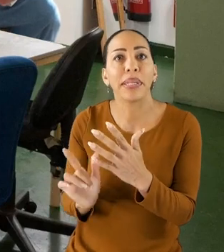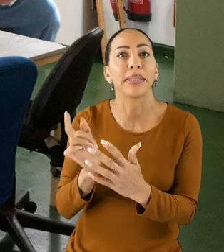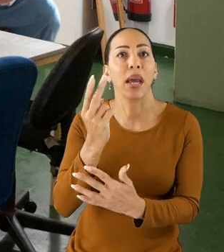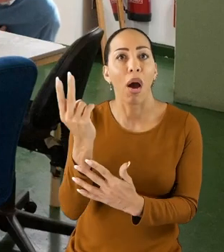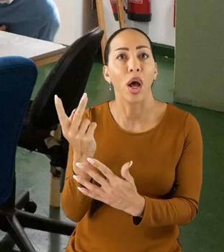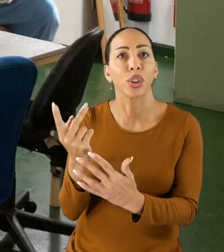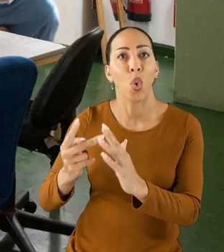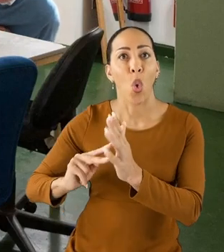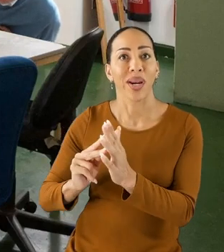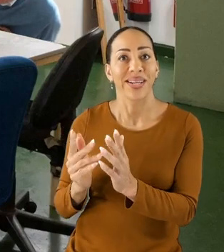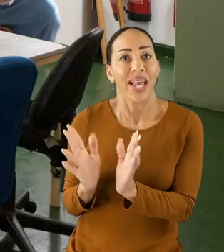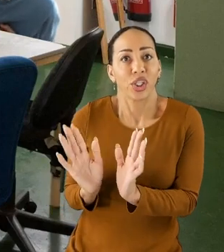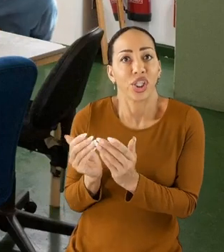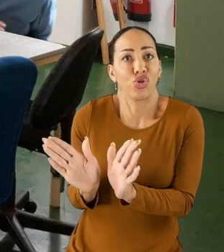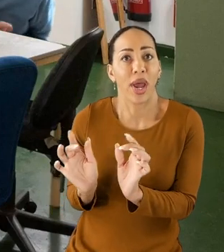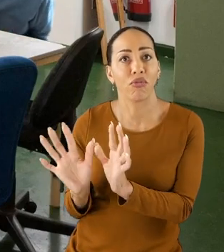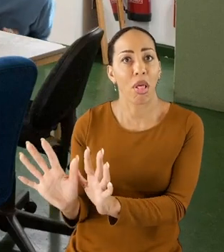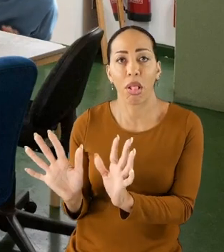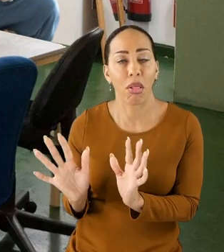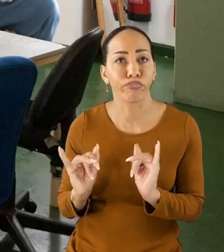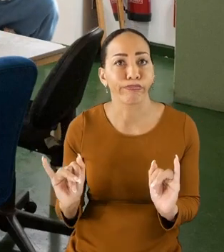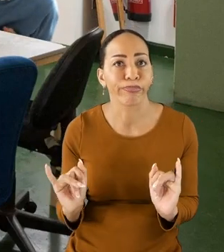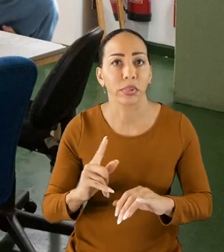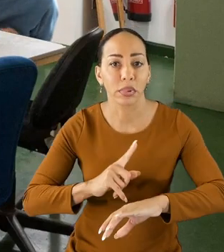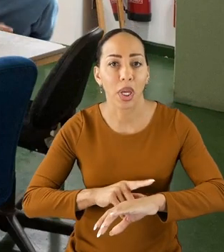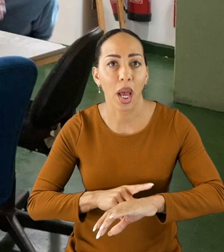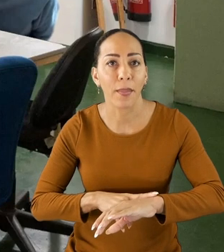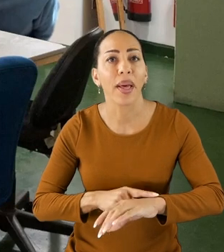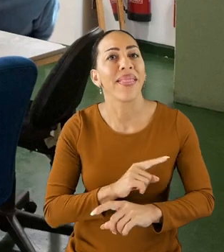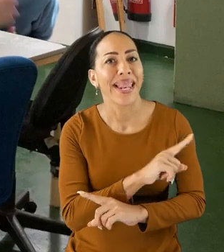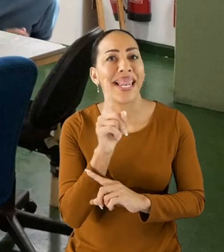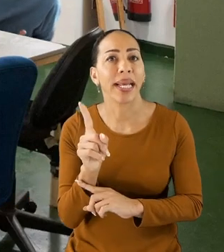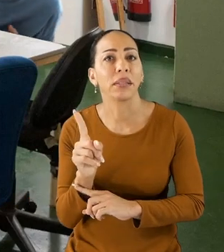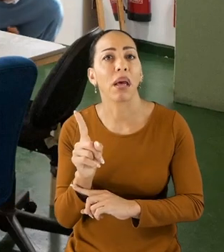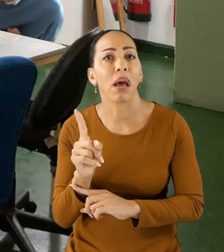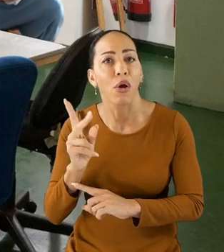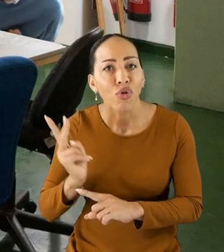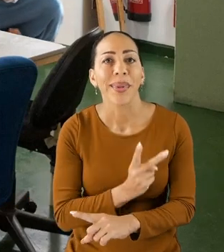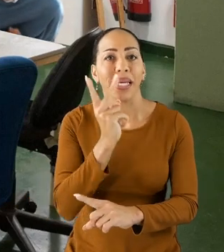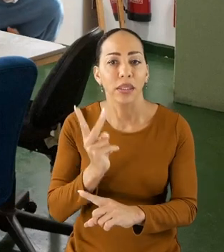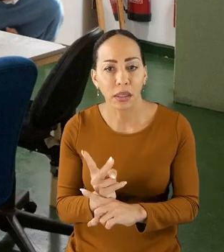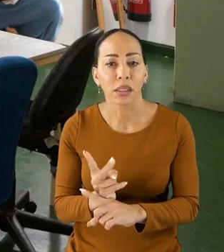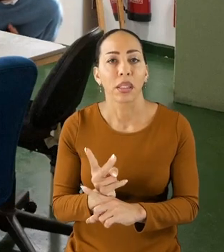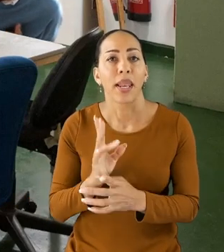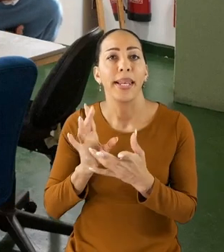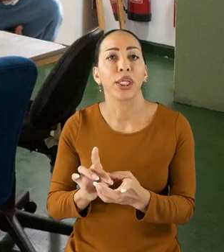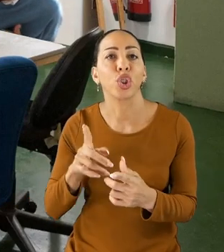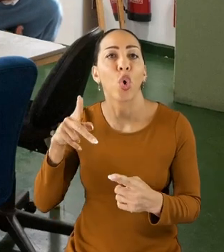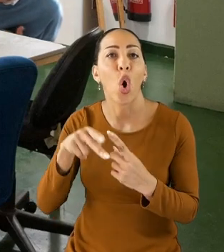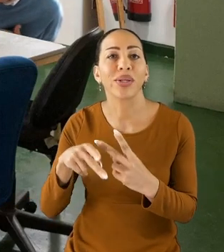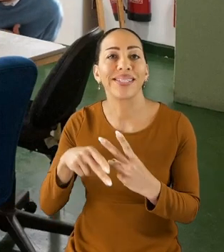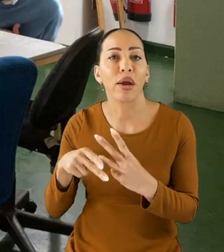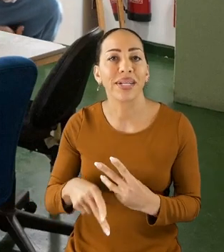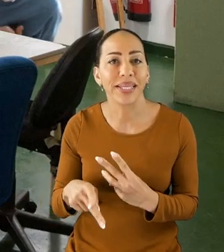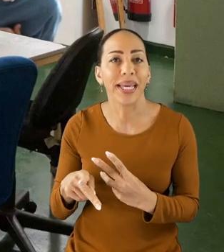disability arts organizations, but disability organizations themselves, and that was then replicated in the 2010s